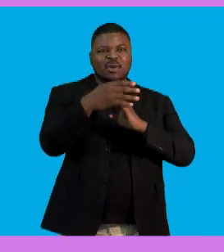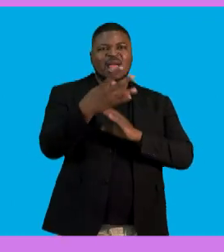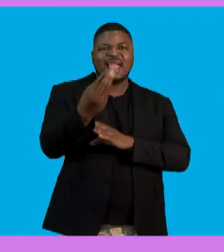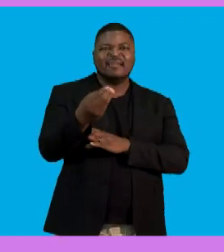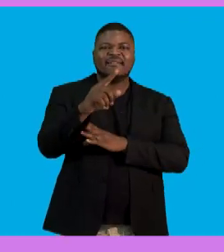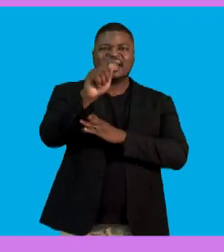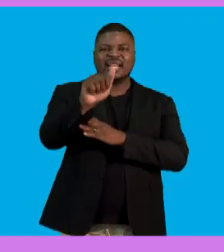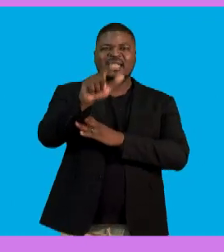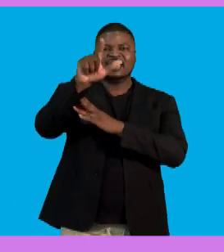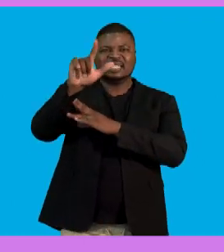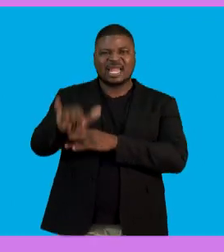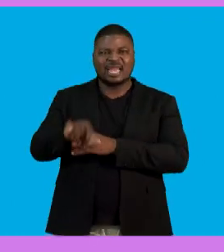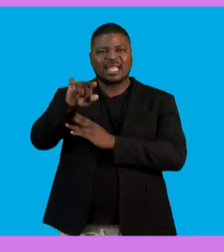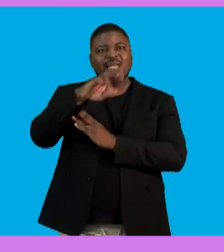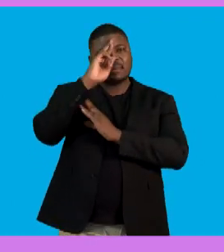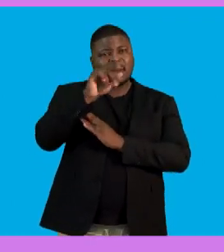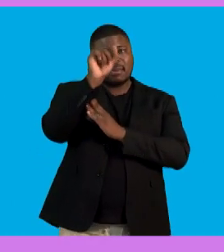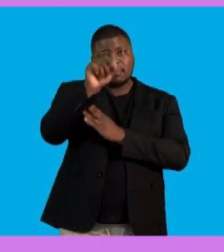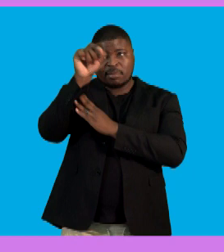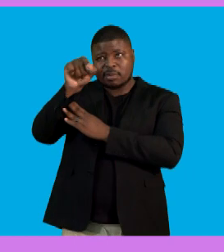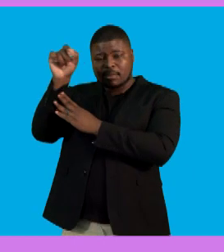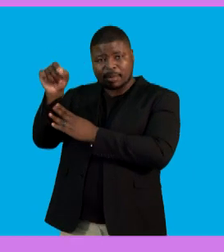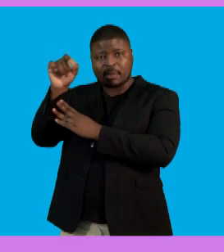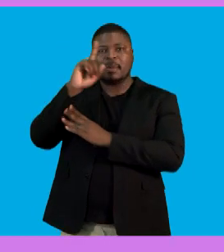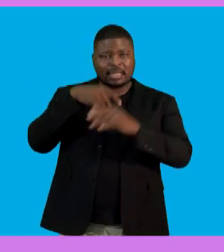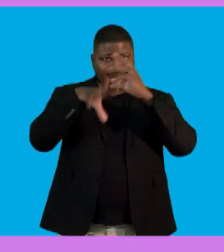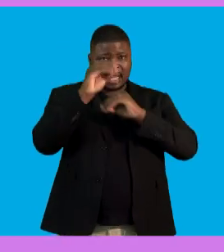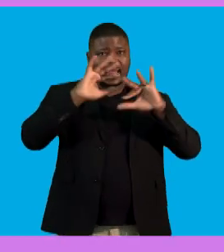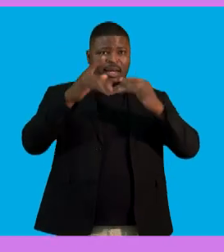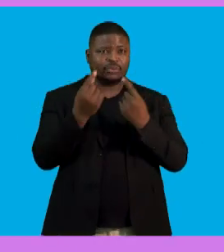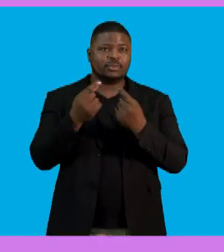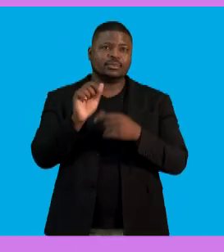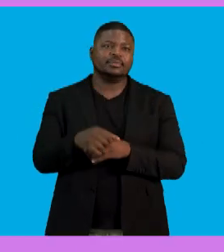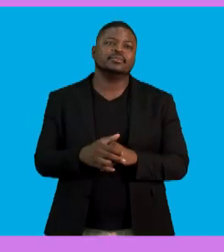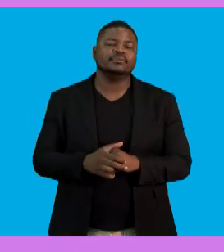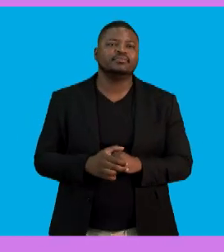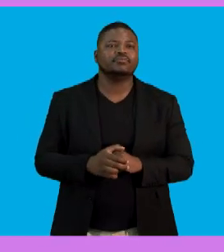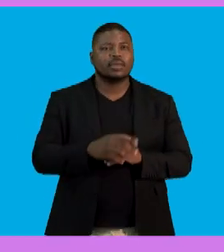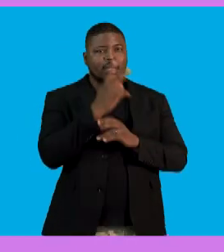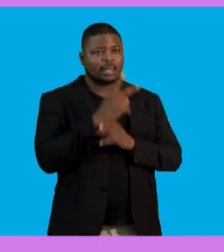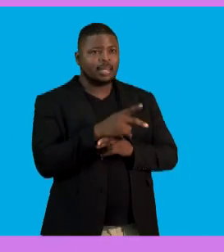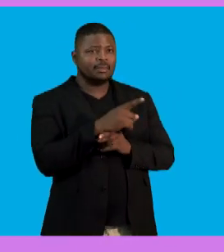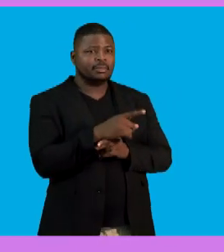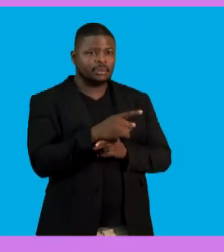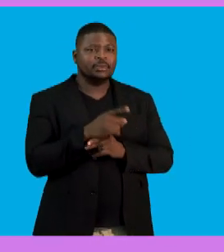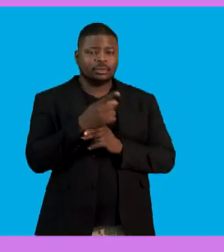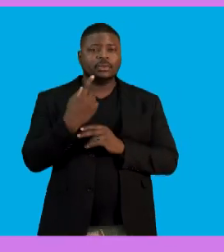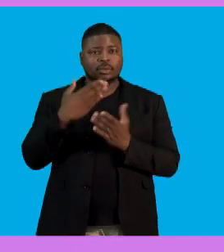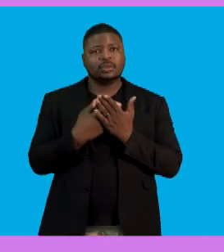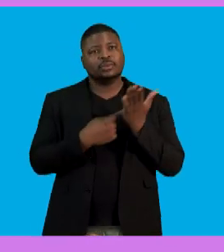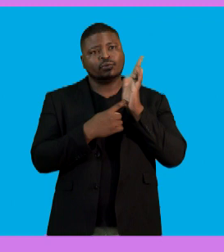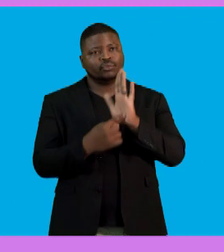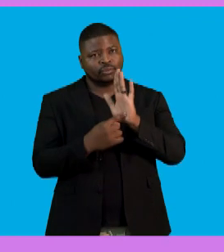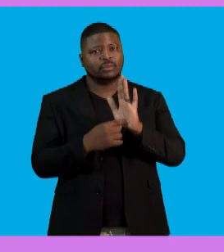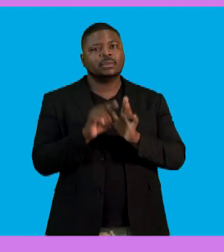data into intervals. Now, a tally table. To represent that, if you look here at the bottom, just going to circle that or